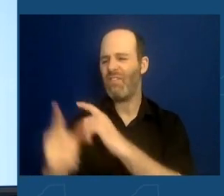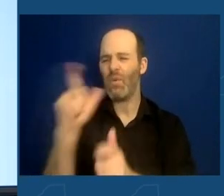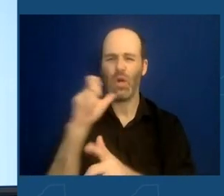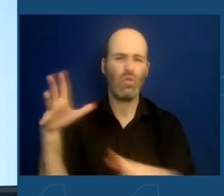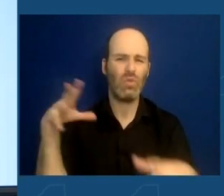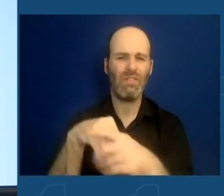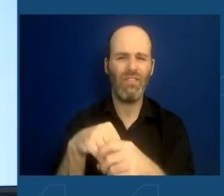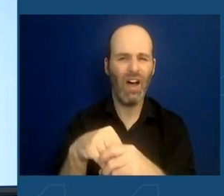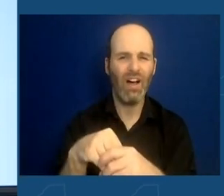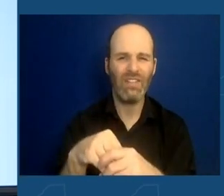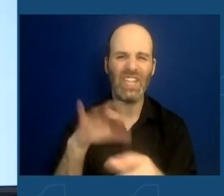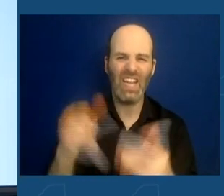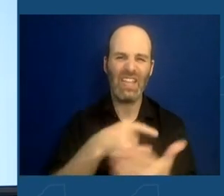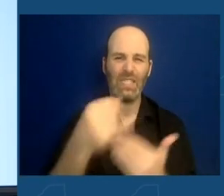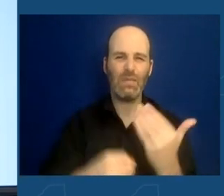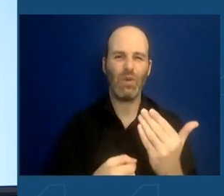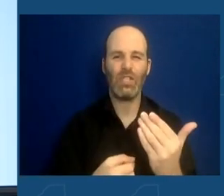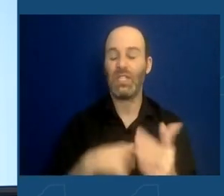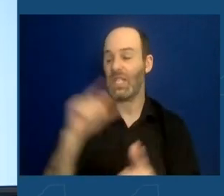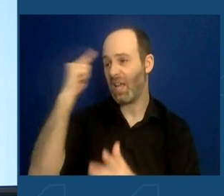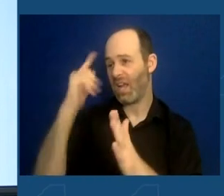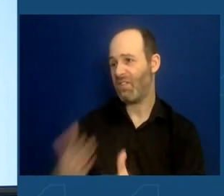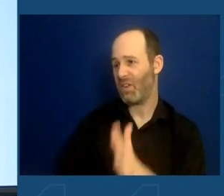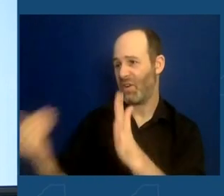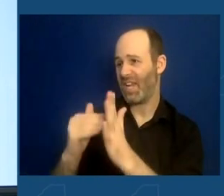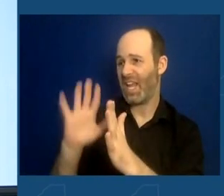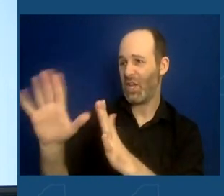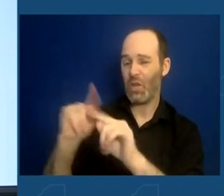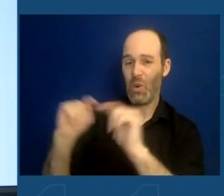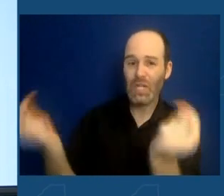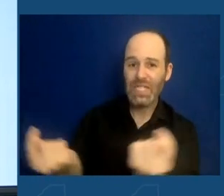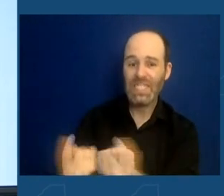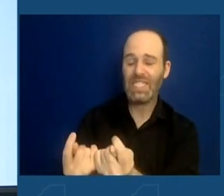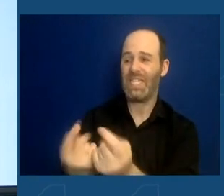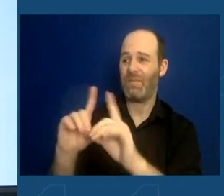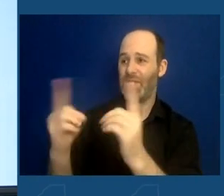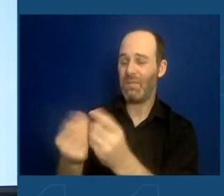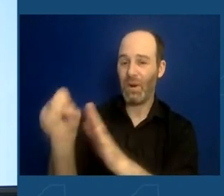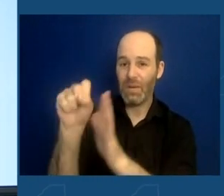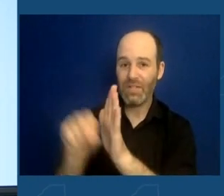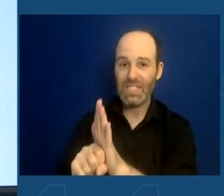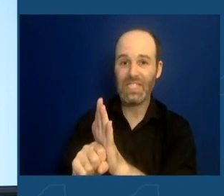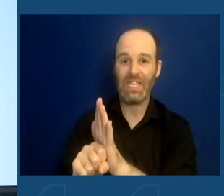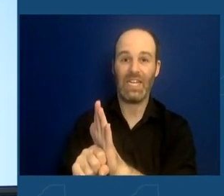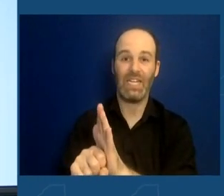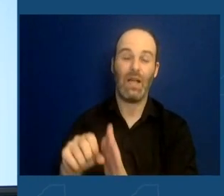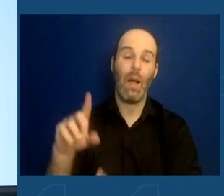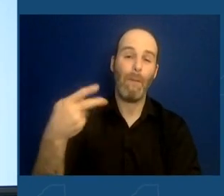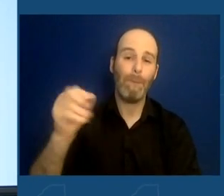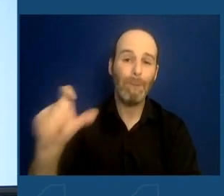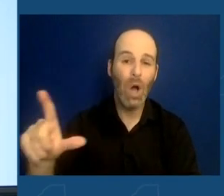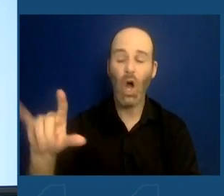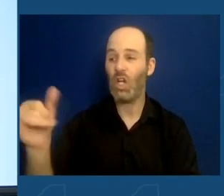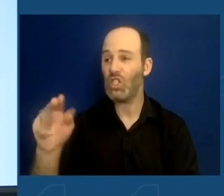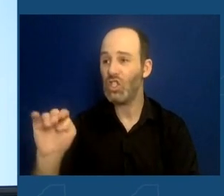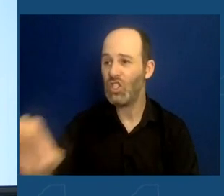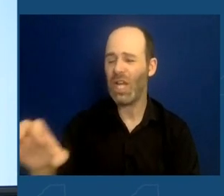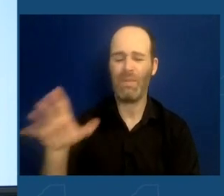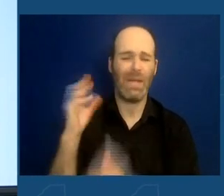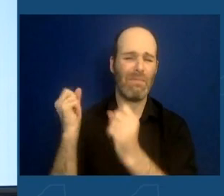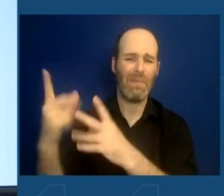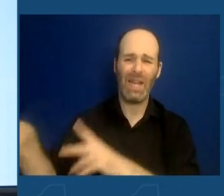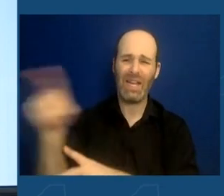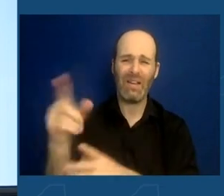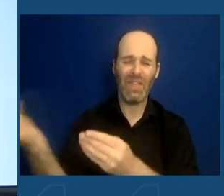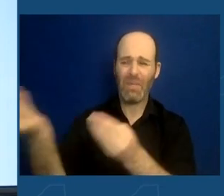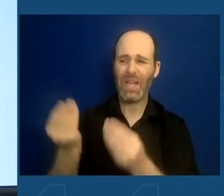in these projects. And Governor, again, your team at Department of State, Paul Beyer, Jamie Reppert, many others provided invaluable insight. Mr.